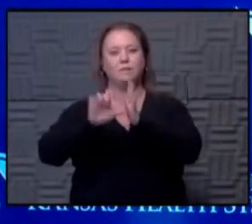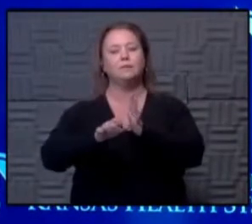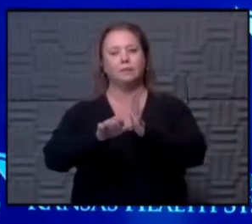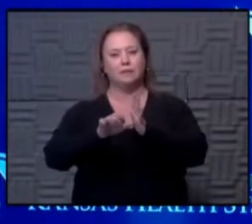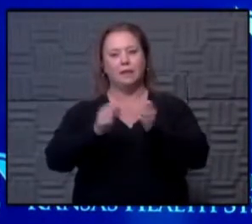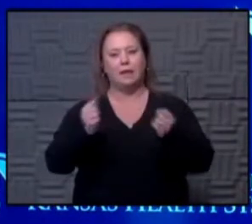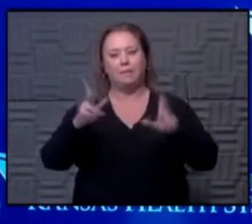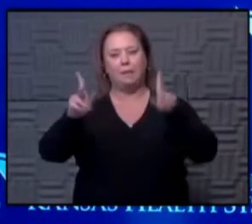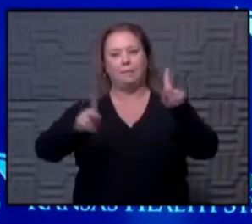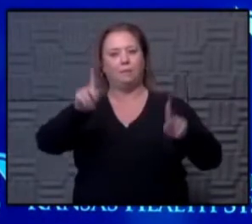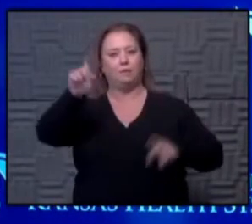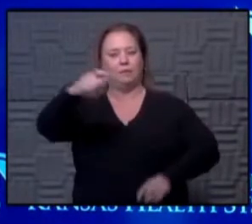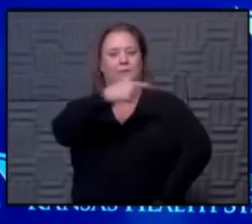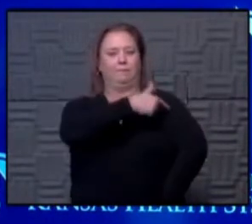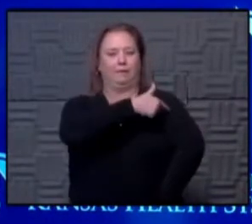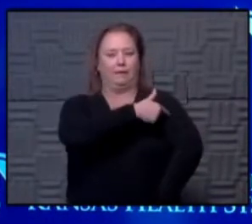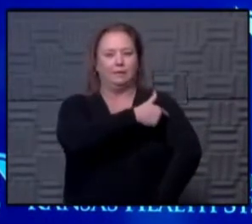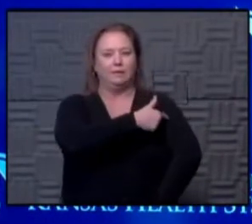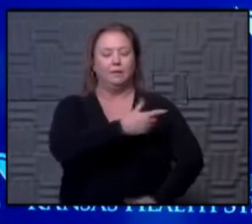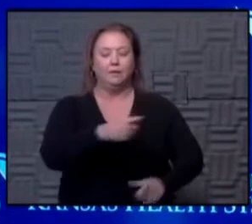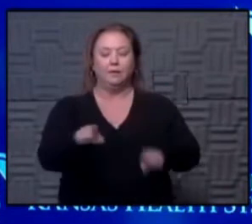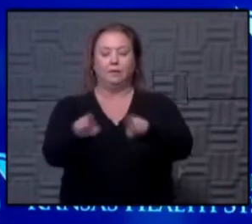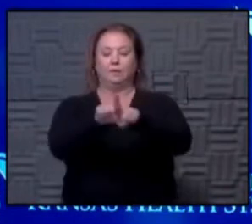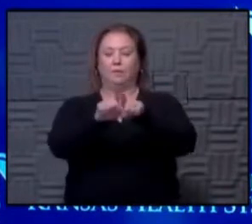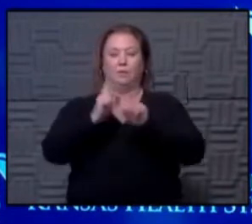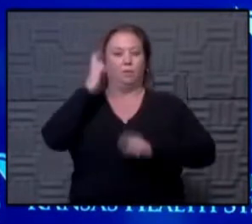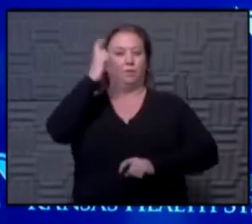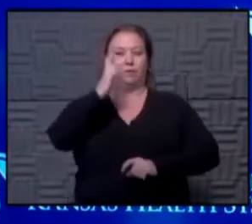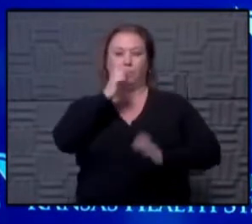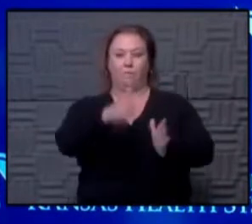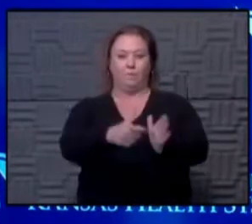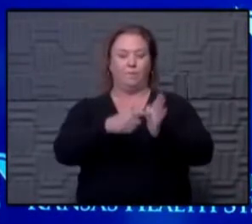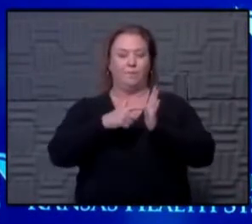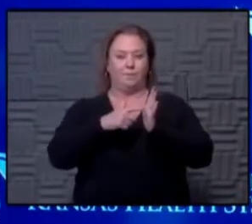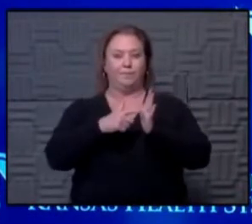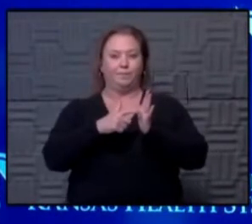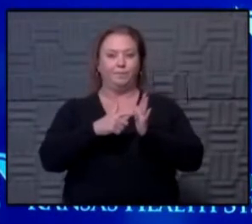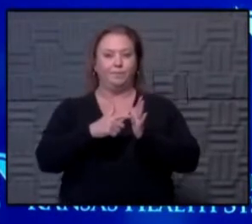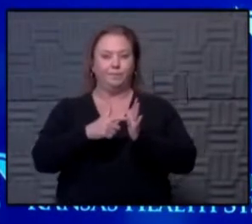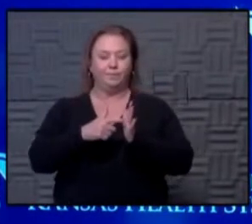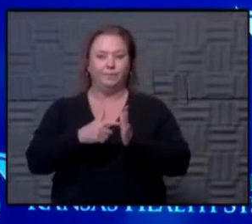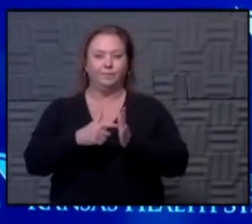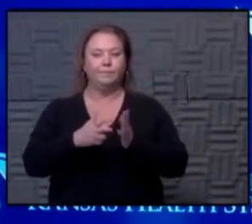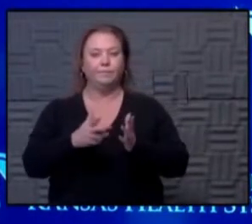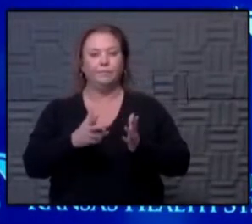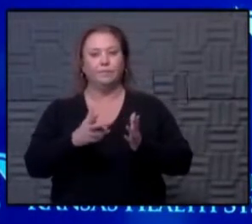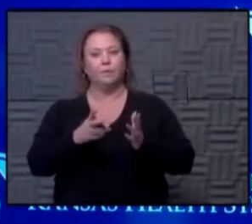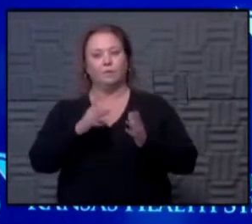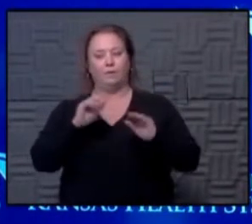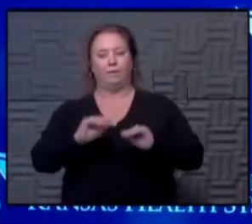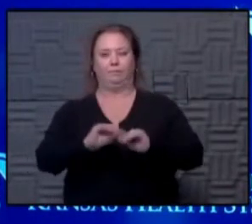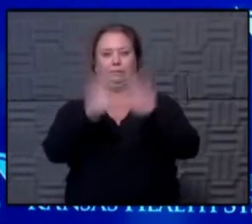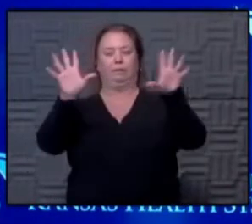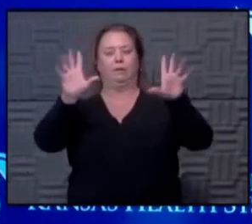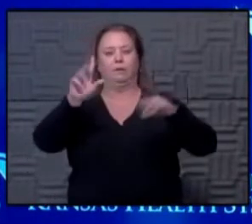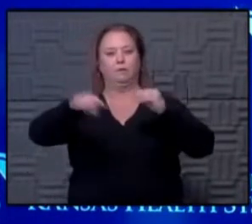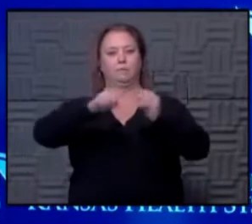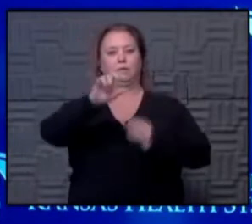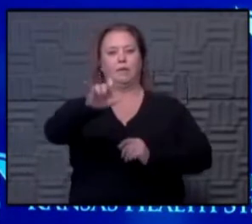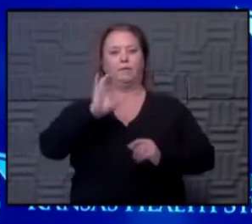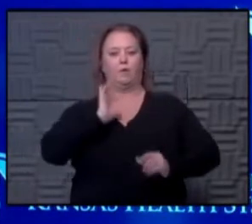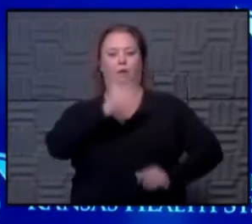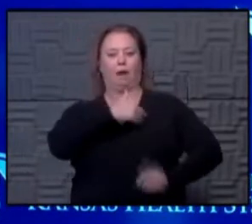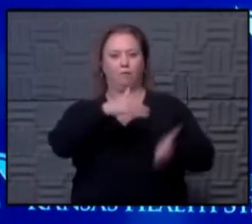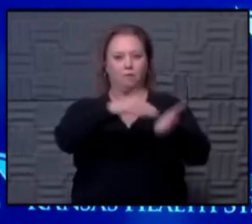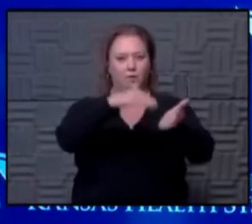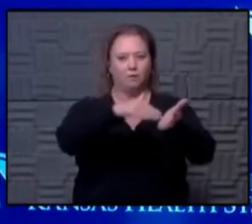into how many people need to be vaccinated. It's also part of the reason we don't require it. Yeah. I think we'll be very transparent about that for our